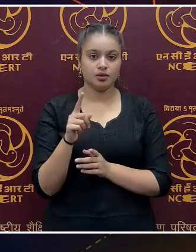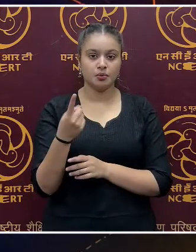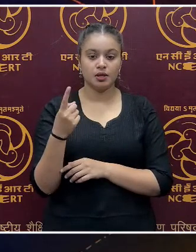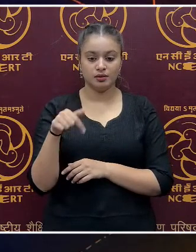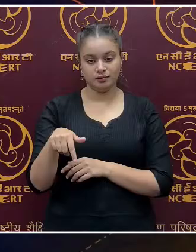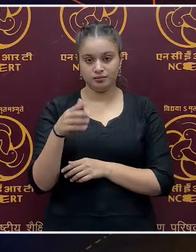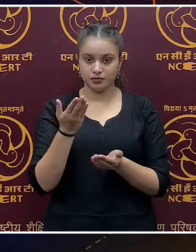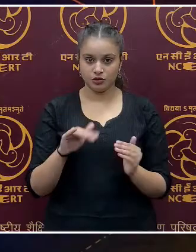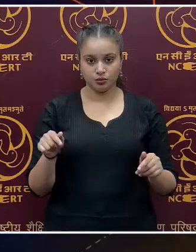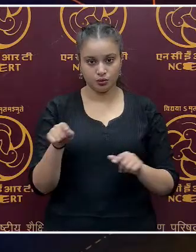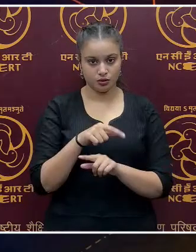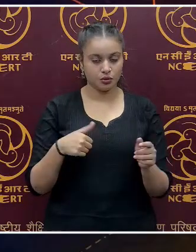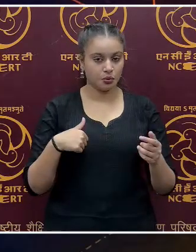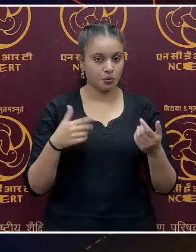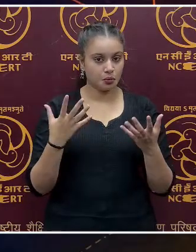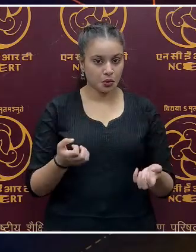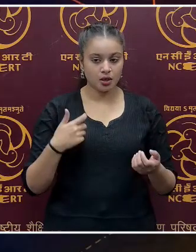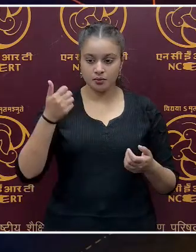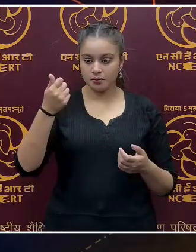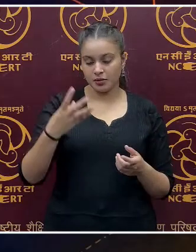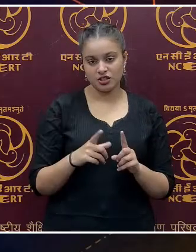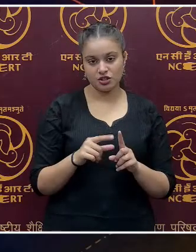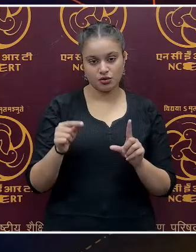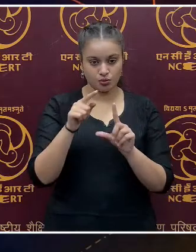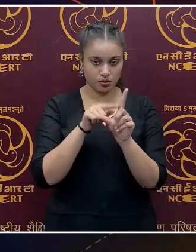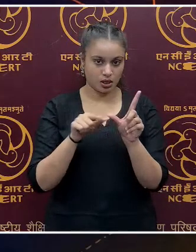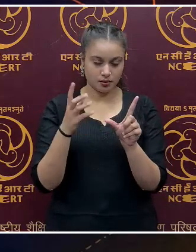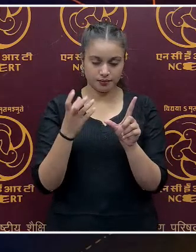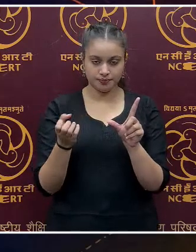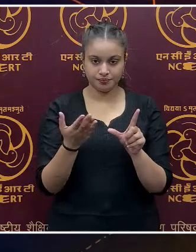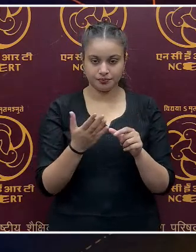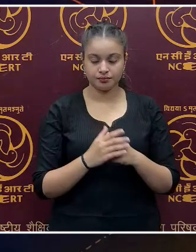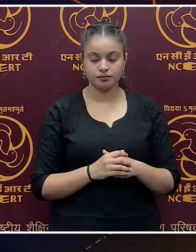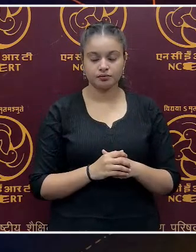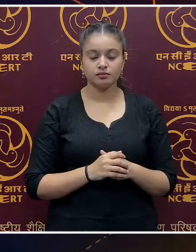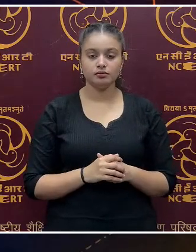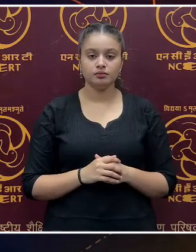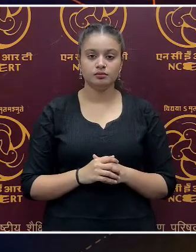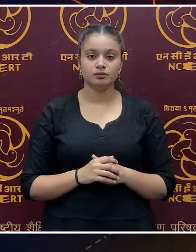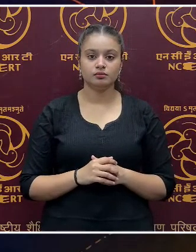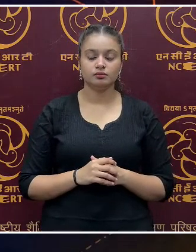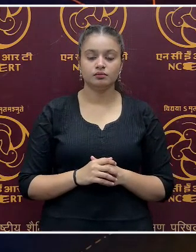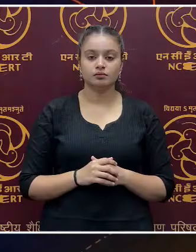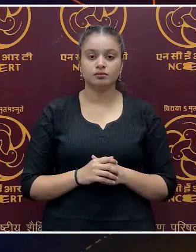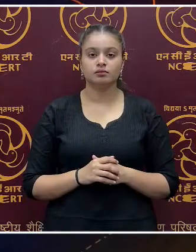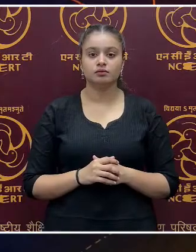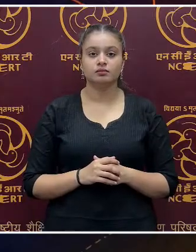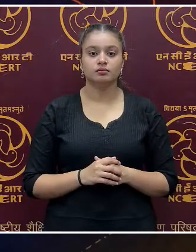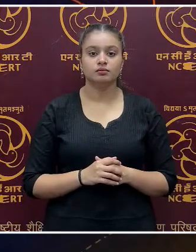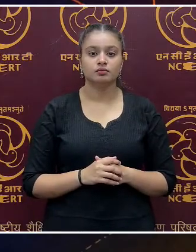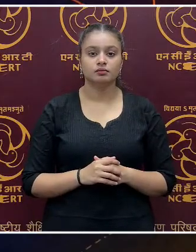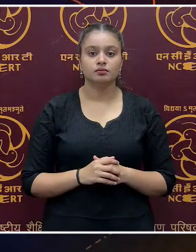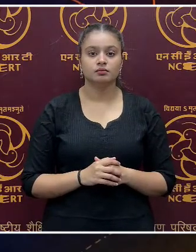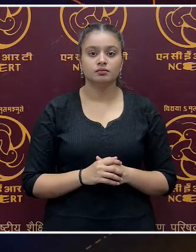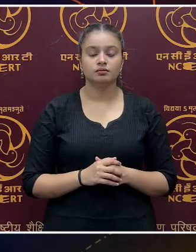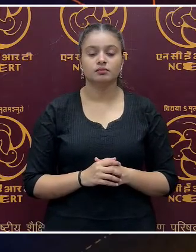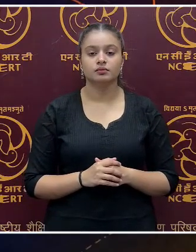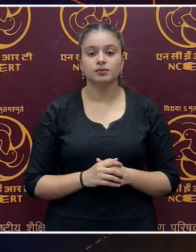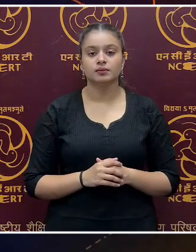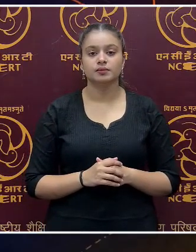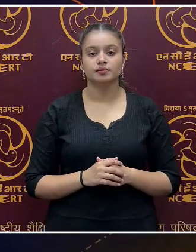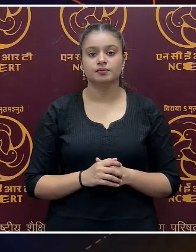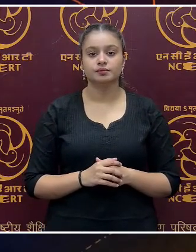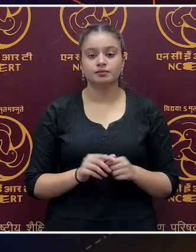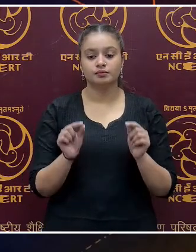student wants to measure this angle. Just we have to coincidence that vertex as well as